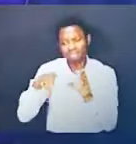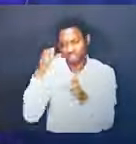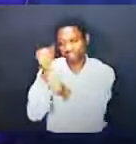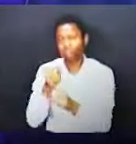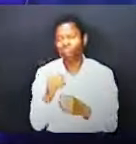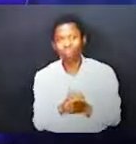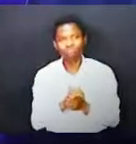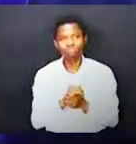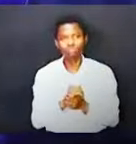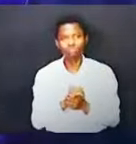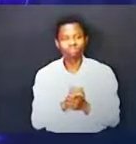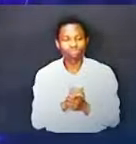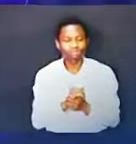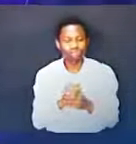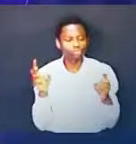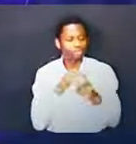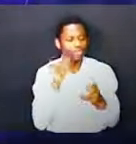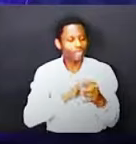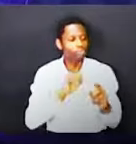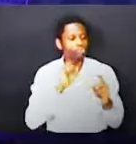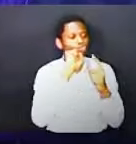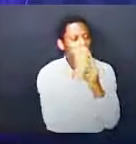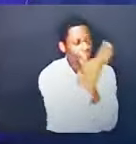in people and society.